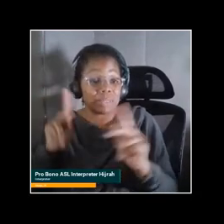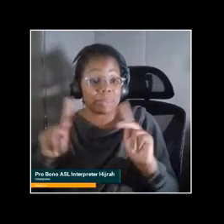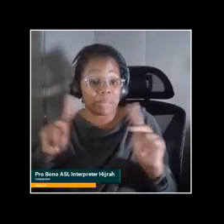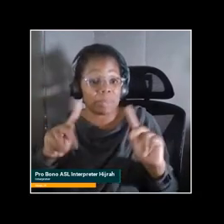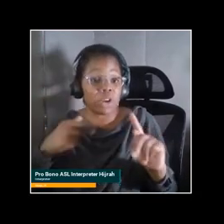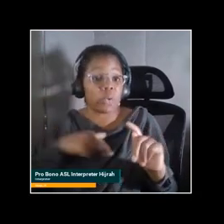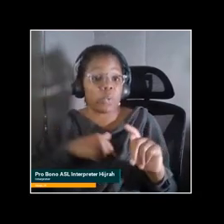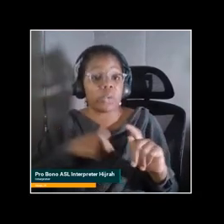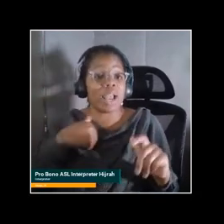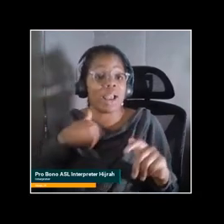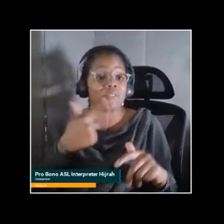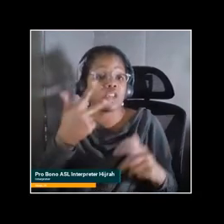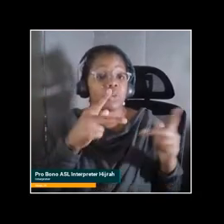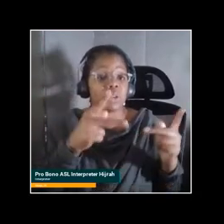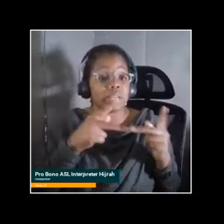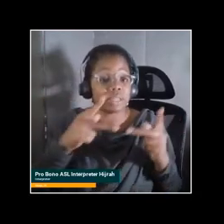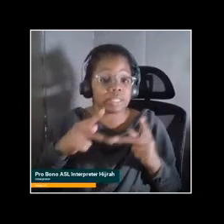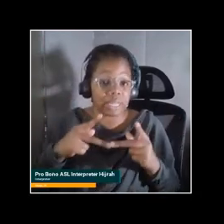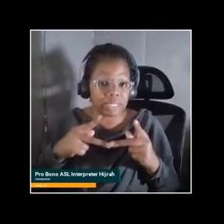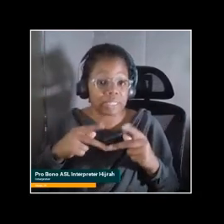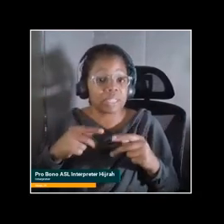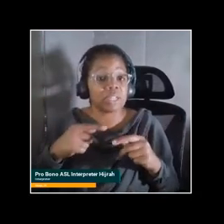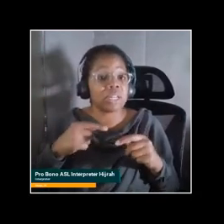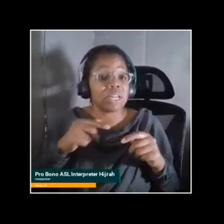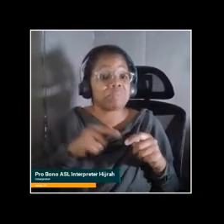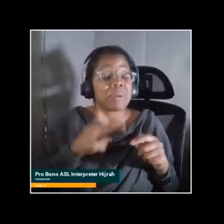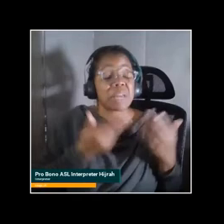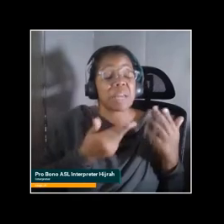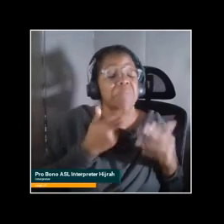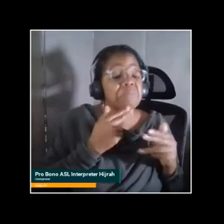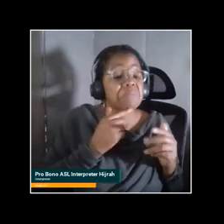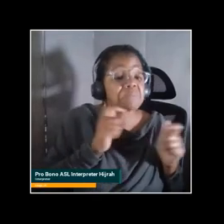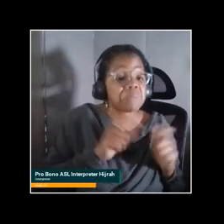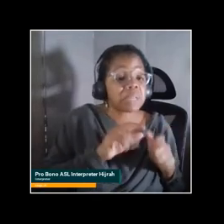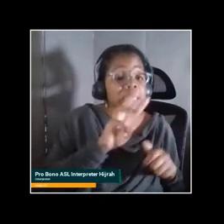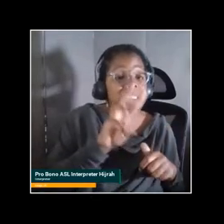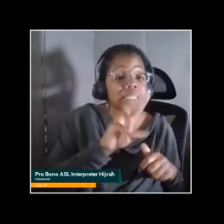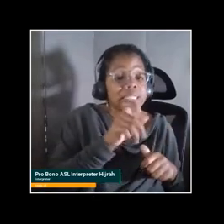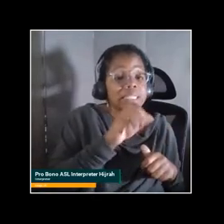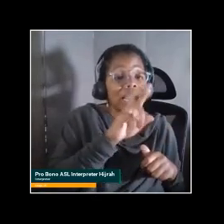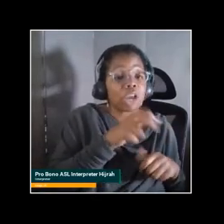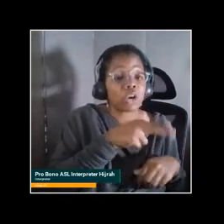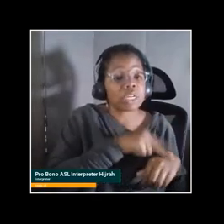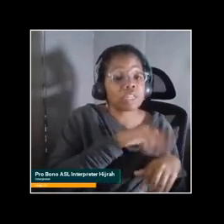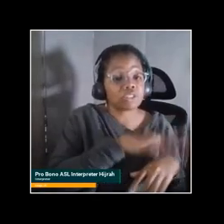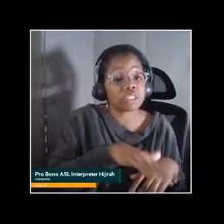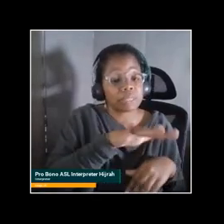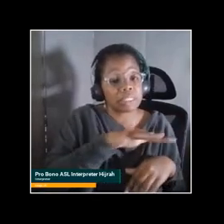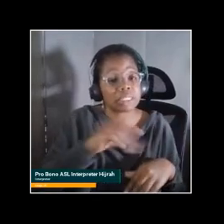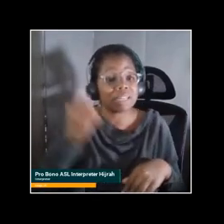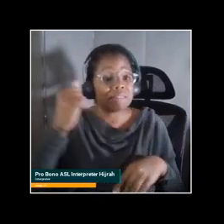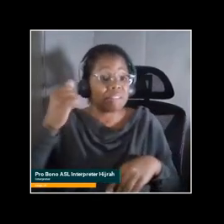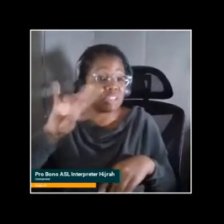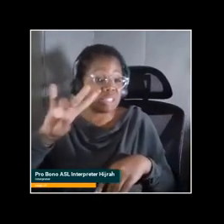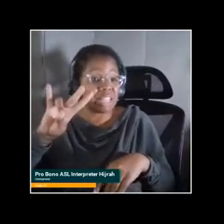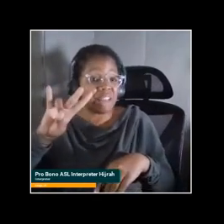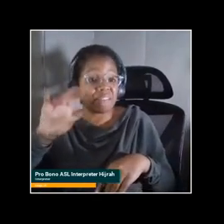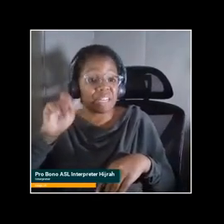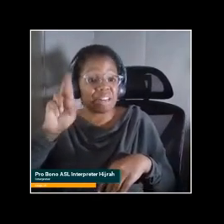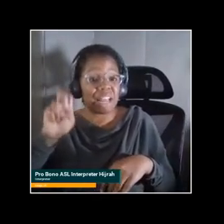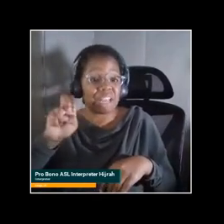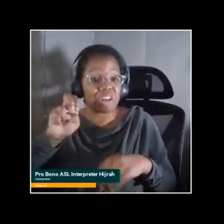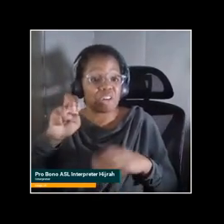sites that have could be as small as 6-acre natural space to a bigger one to 17-acre city